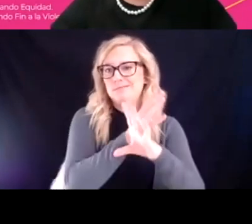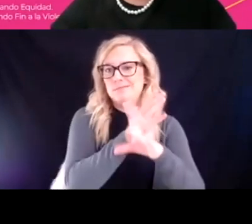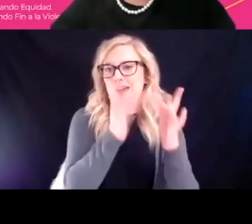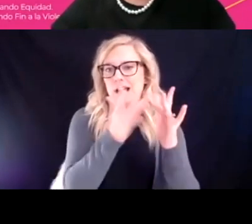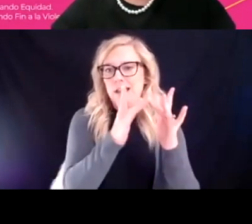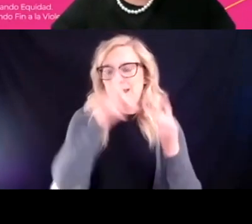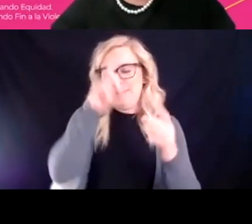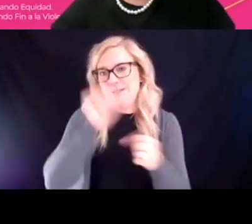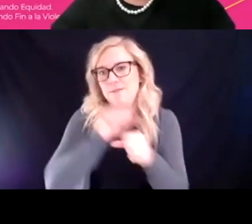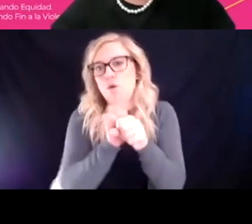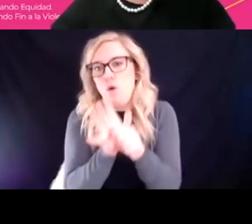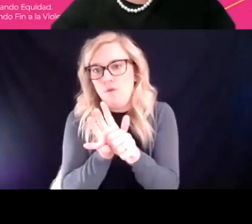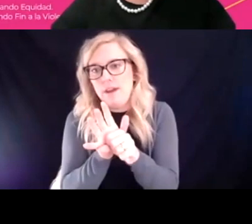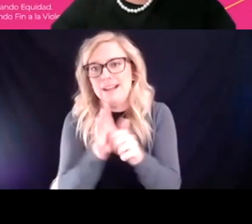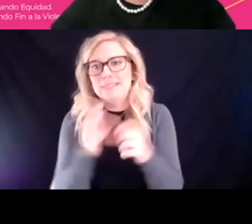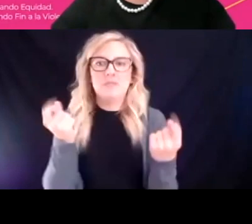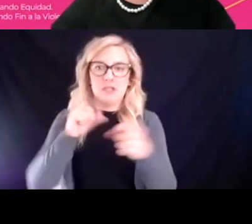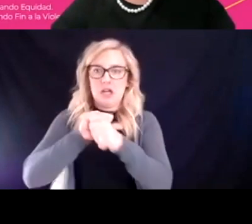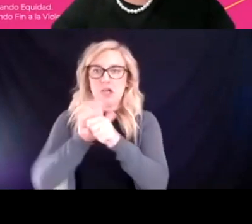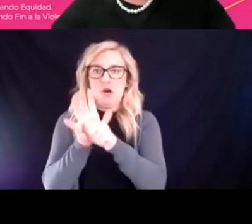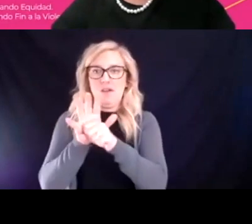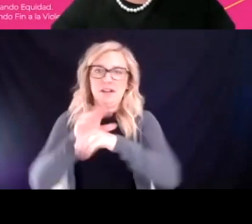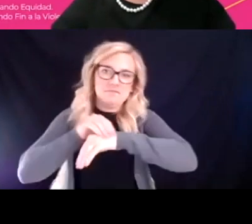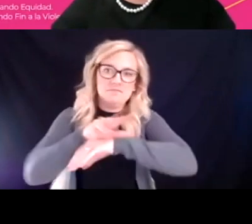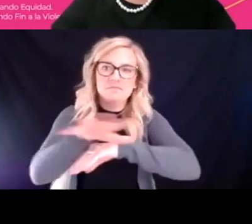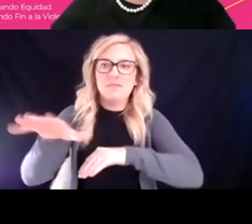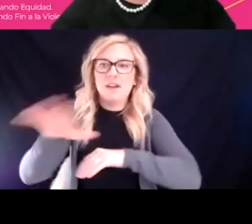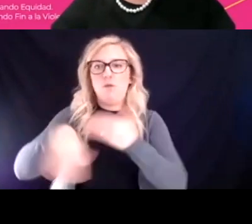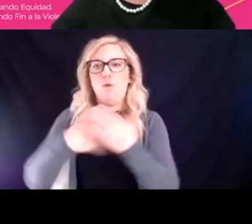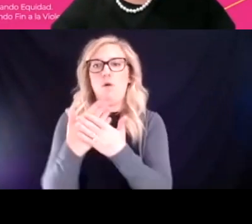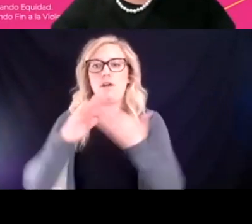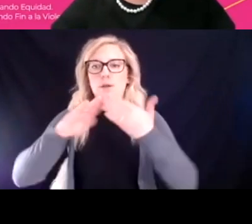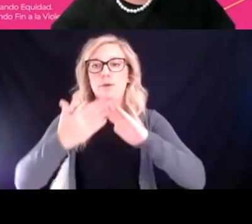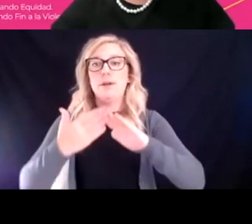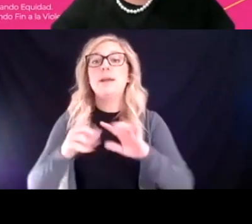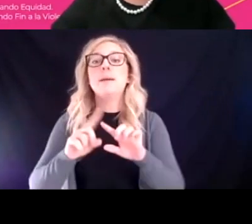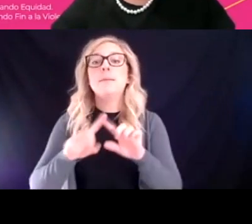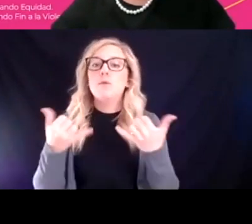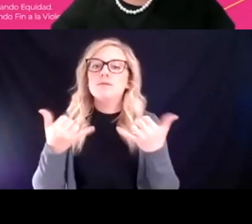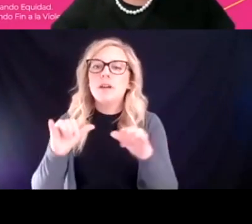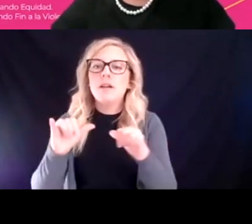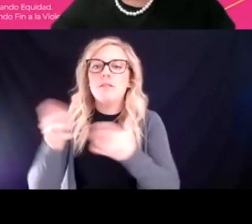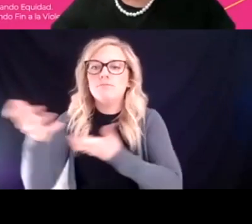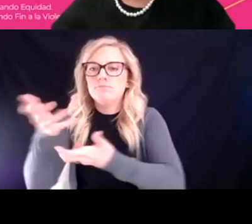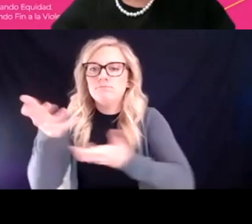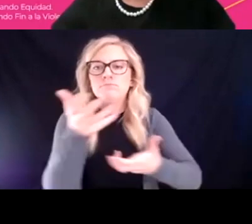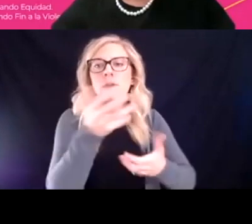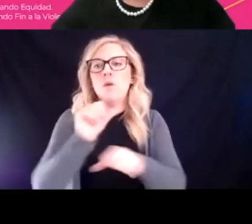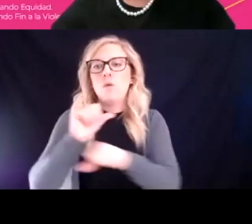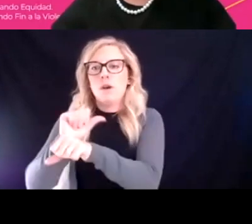in all of our communities. Nevertheless, we continue to work in all of the prisons, in all of the jails,